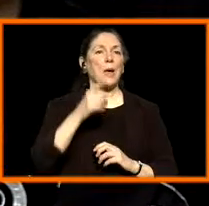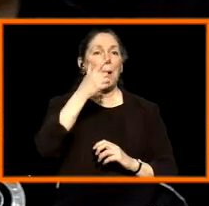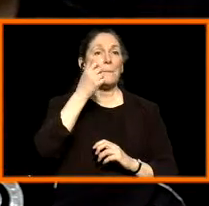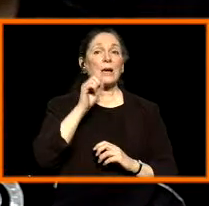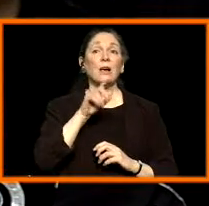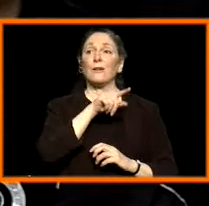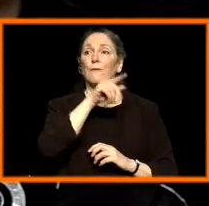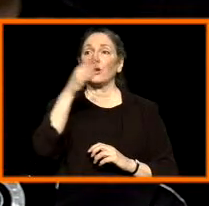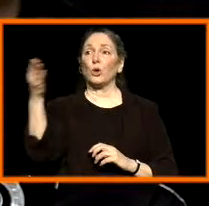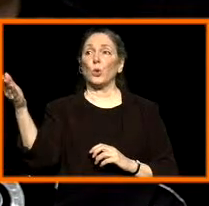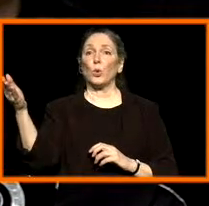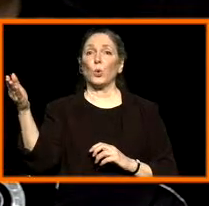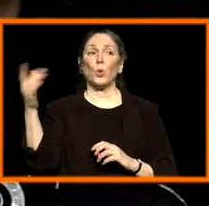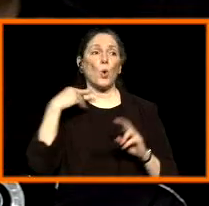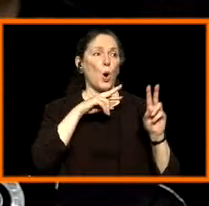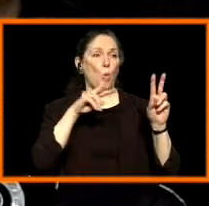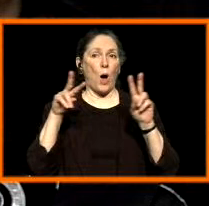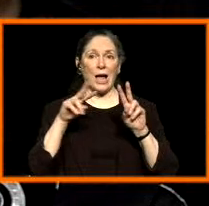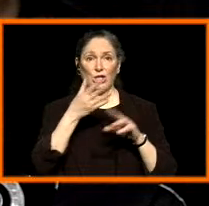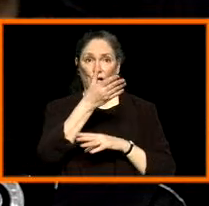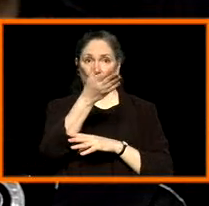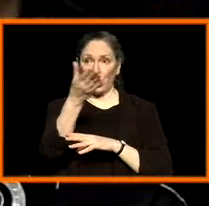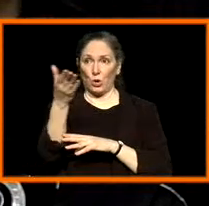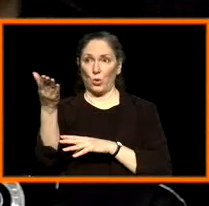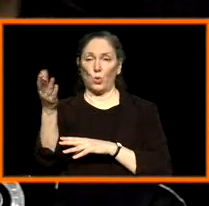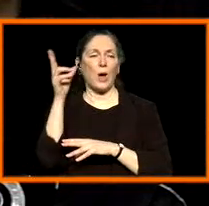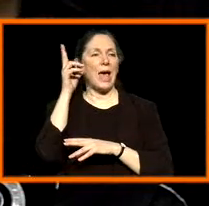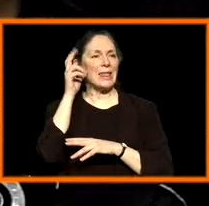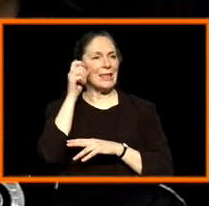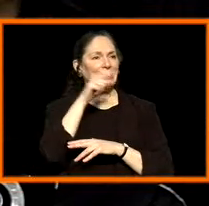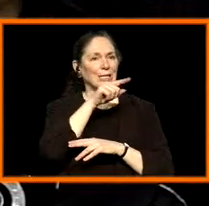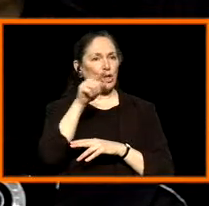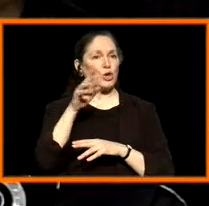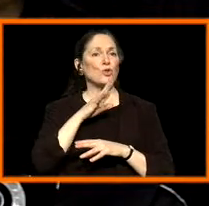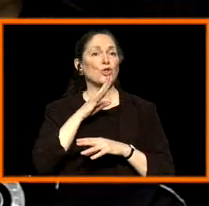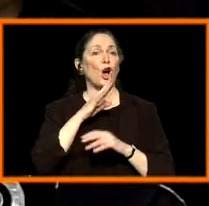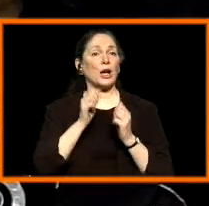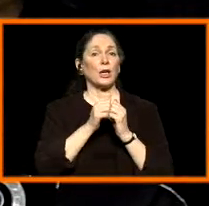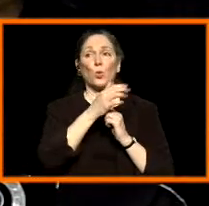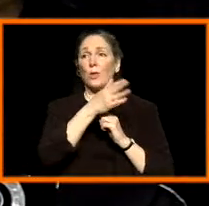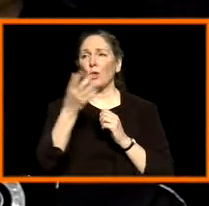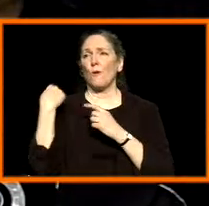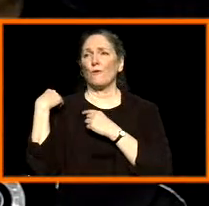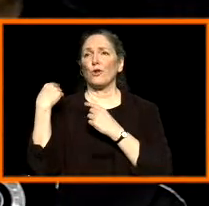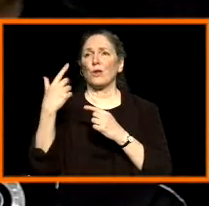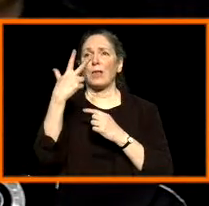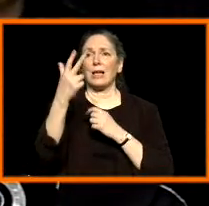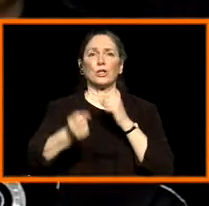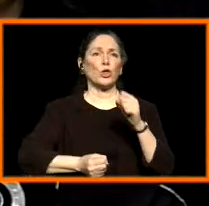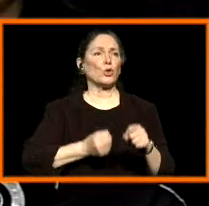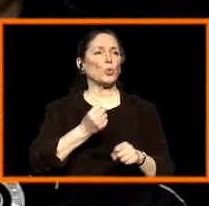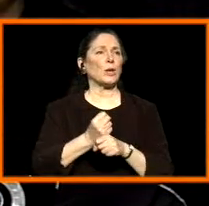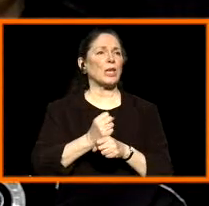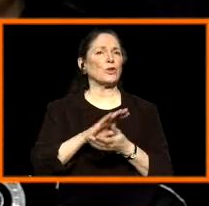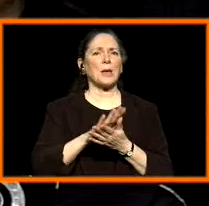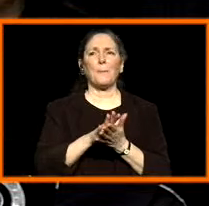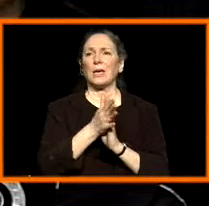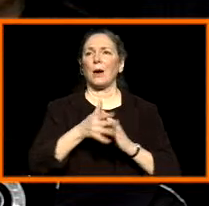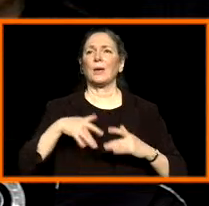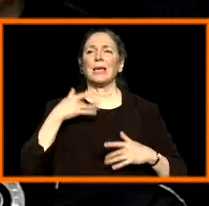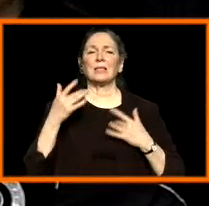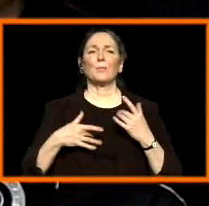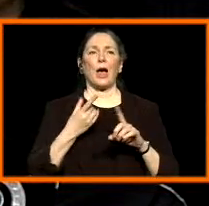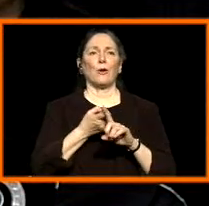Because of you and watching you and listening to you and talking to you for the last 3 years and being inspired by